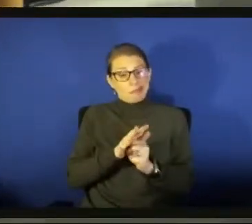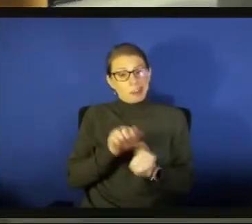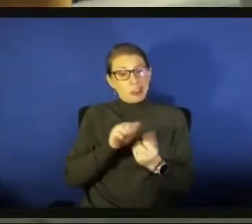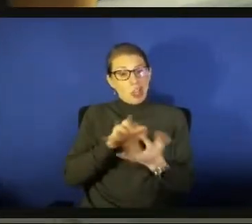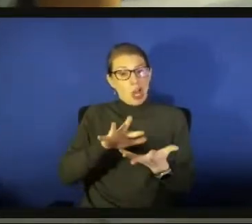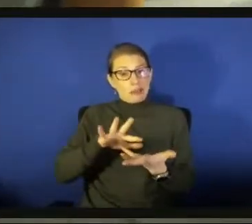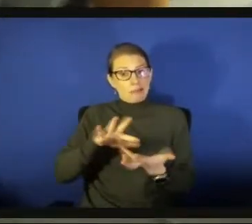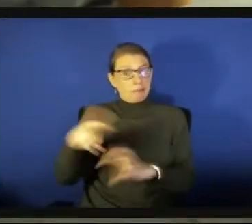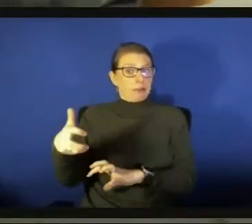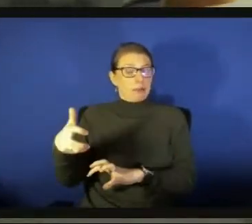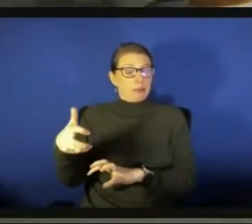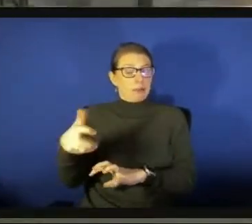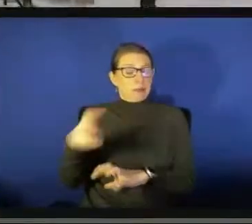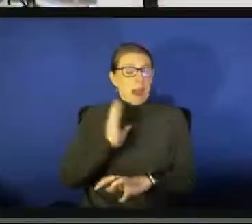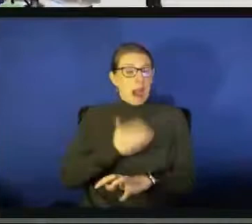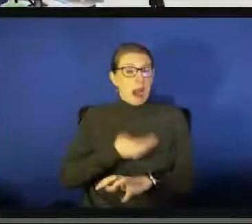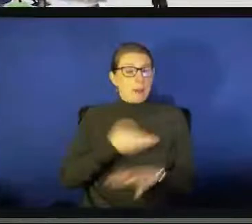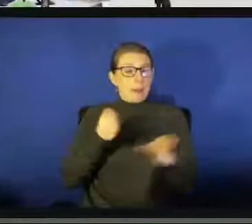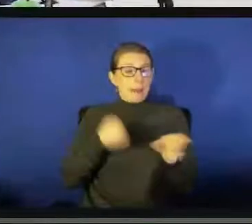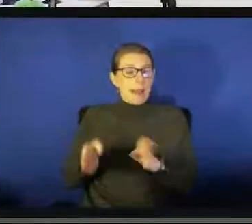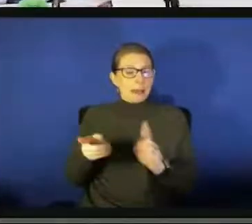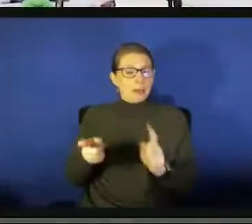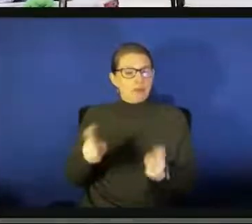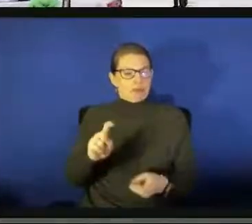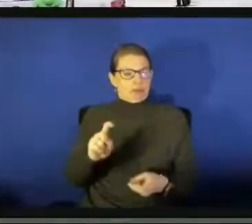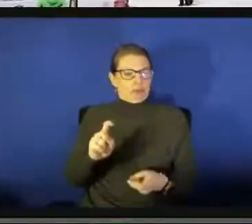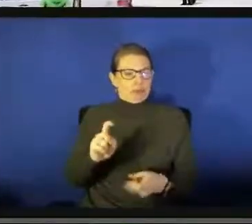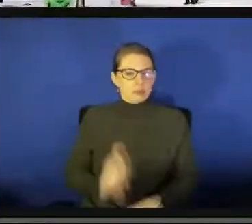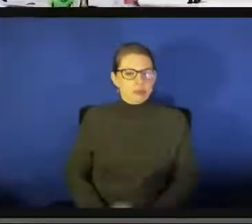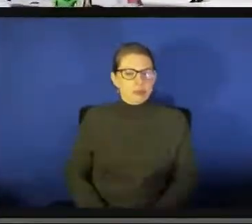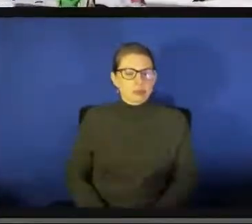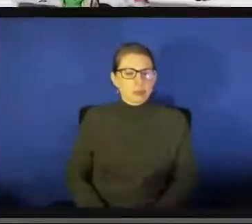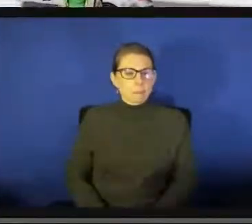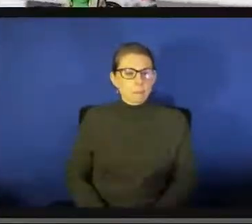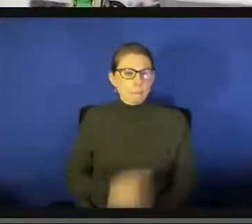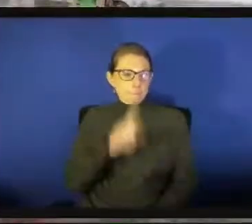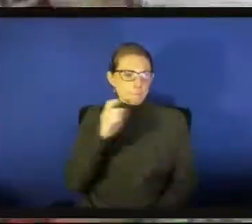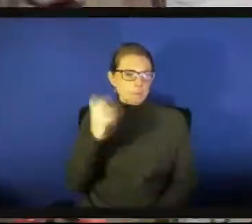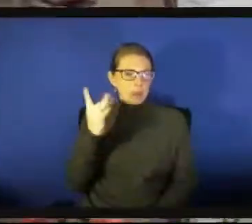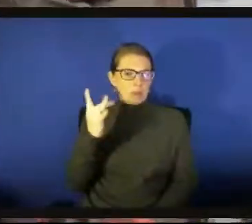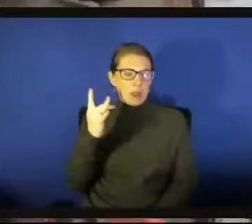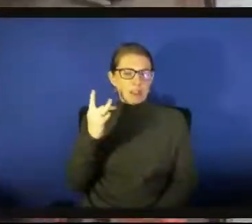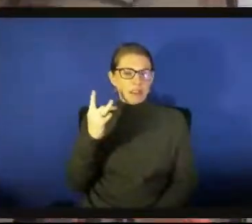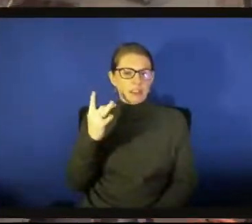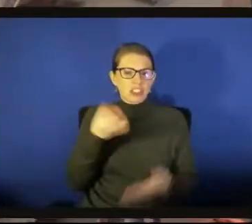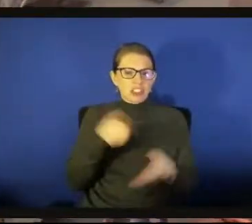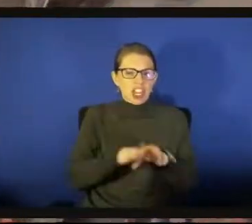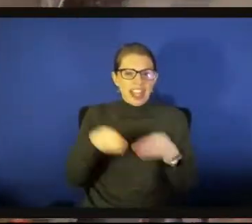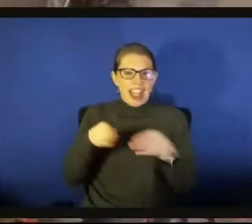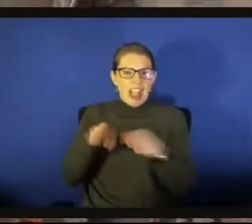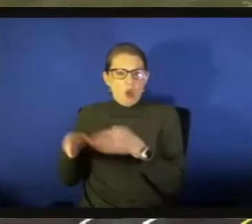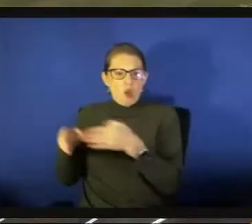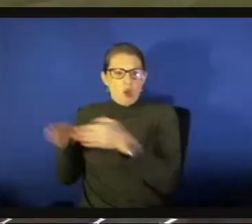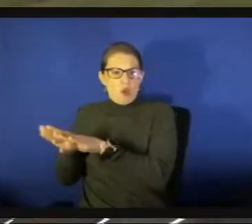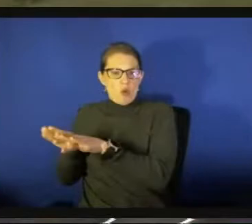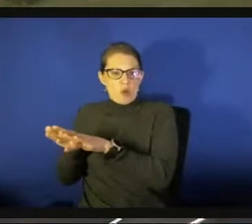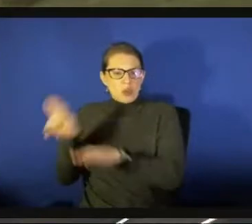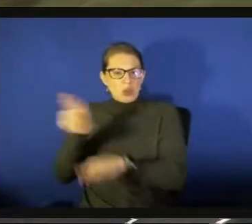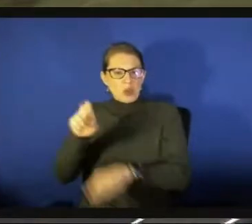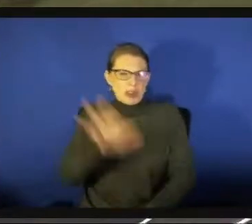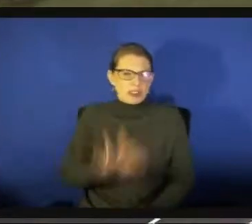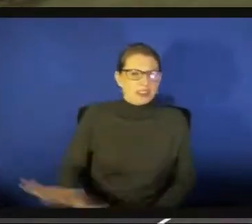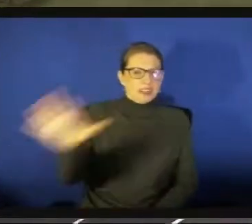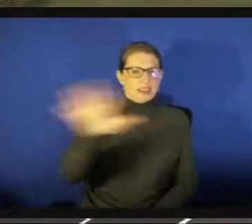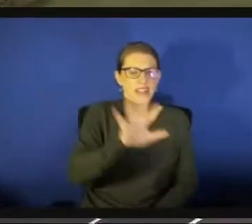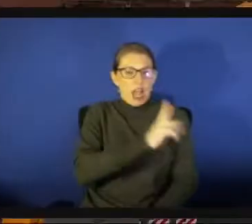I think and threw a twist because of the shutdowns all over the country, shutdowns in our